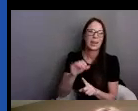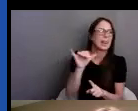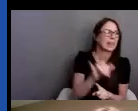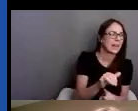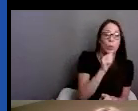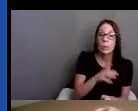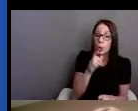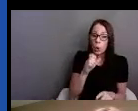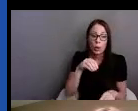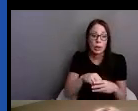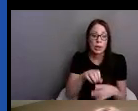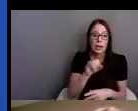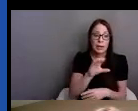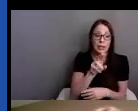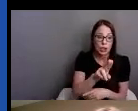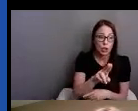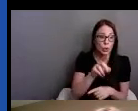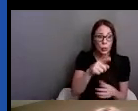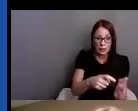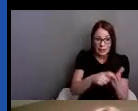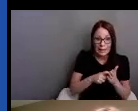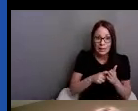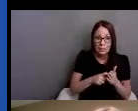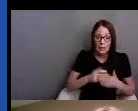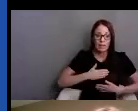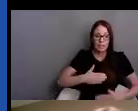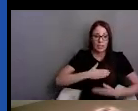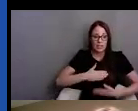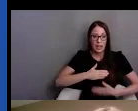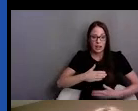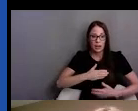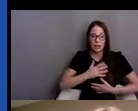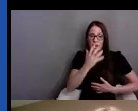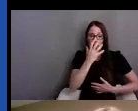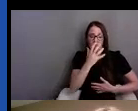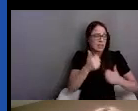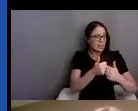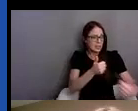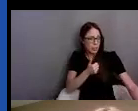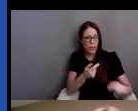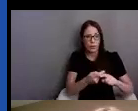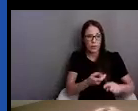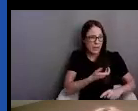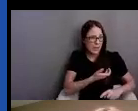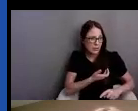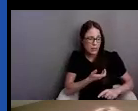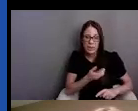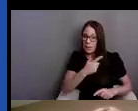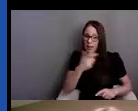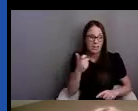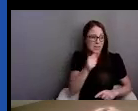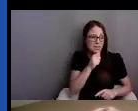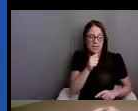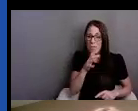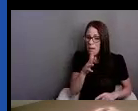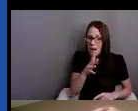on a ventilator, sometimes separated from their infants because they're too sick to even see their babies after delivery. So